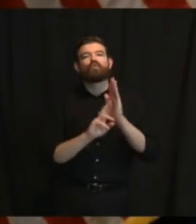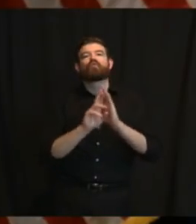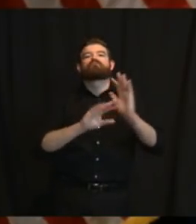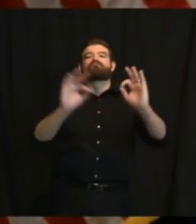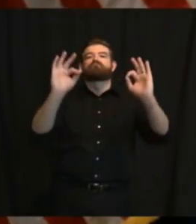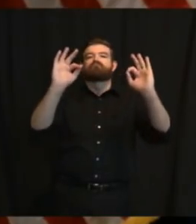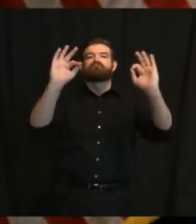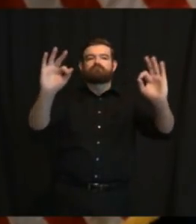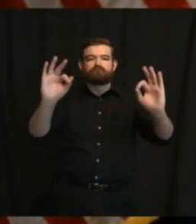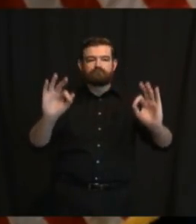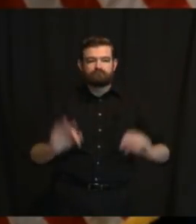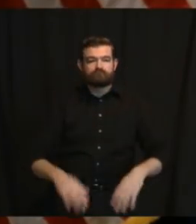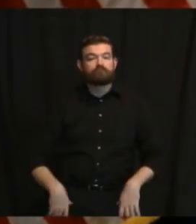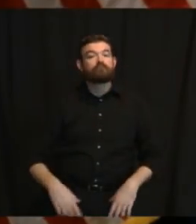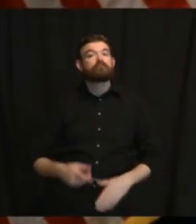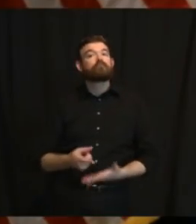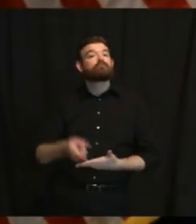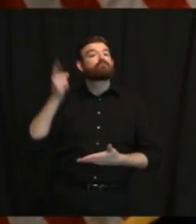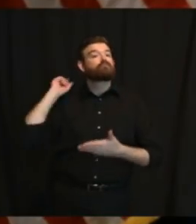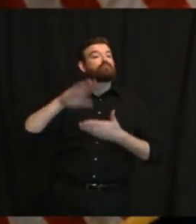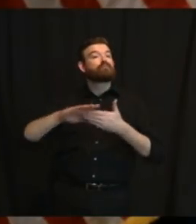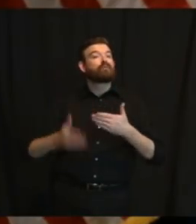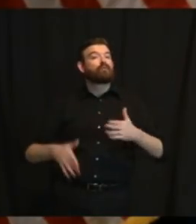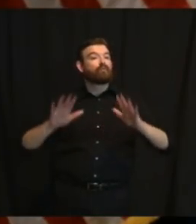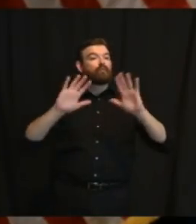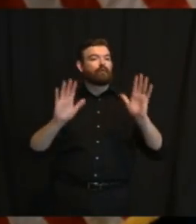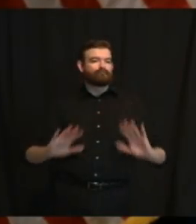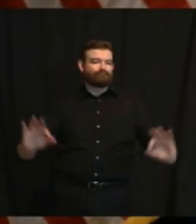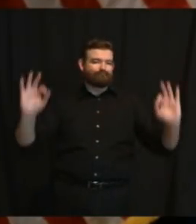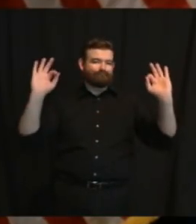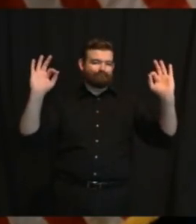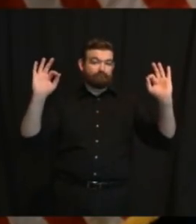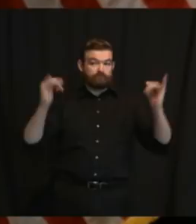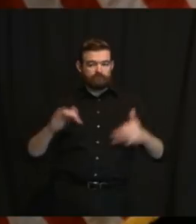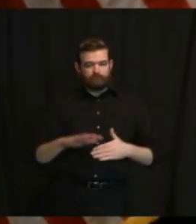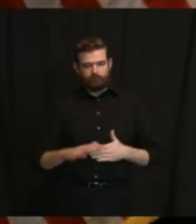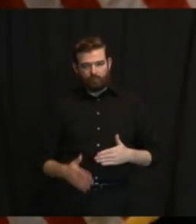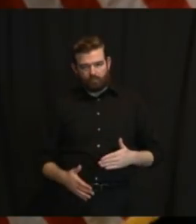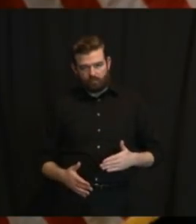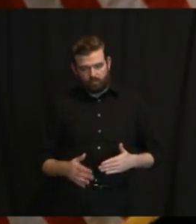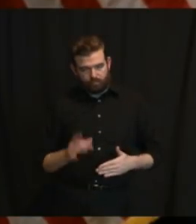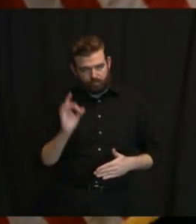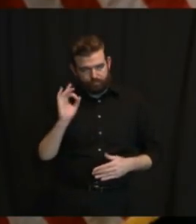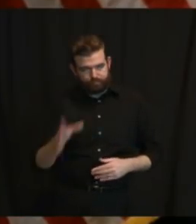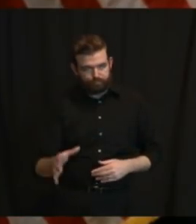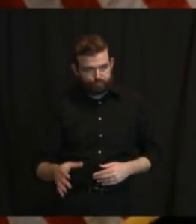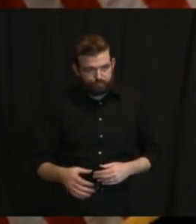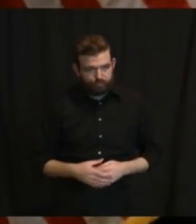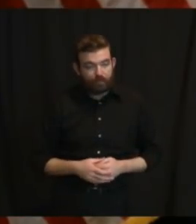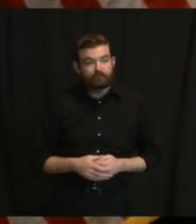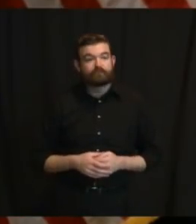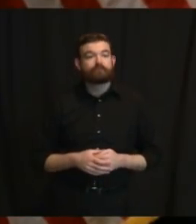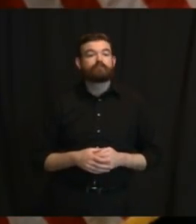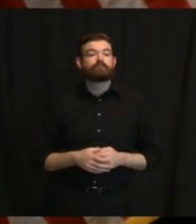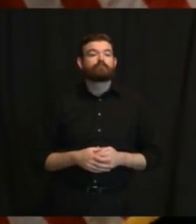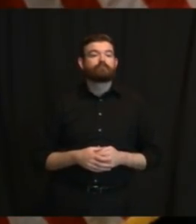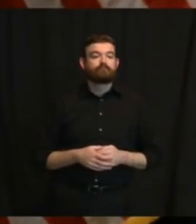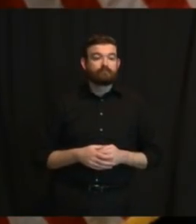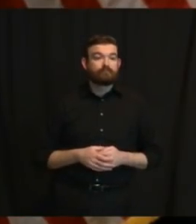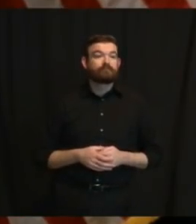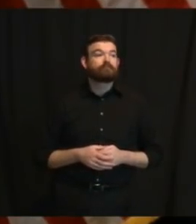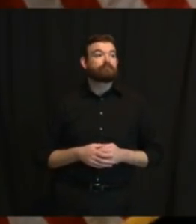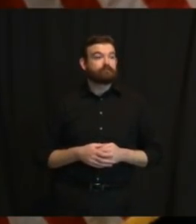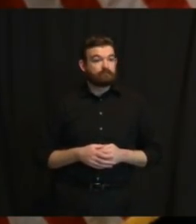last weekend, but would like everybody, if you're in a park, county, state, if you're golfing, whatever it might be,